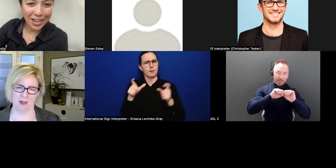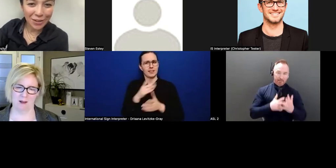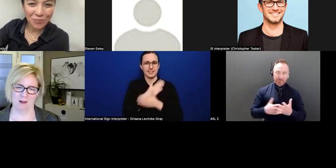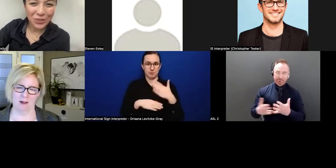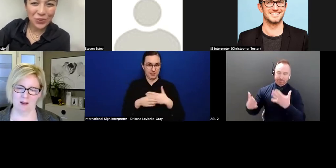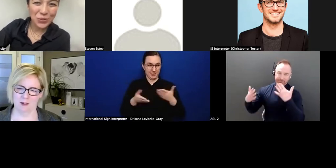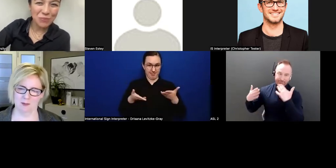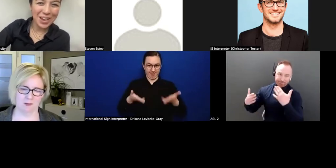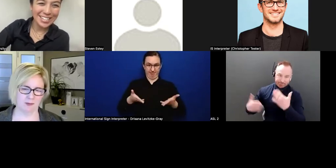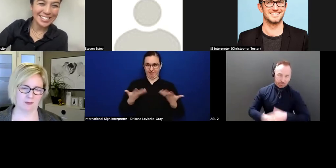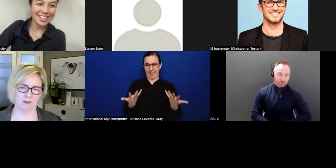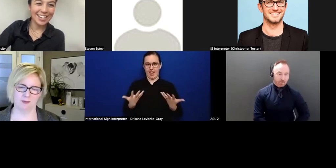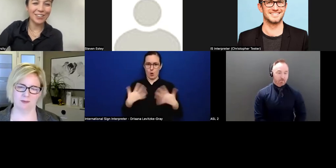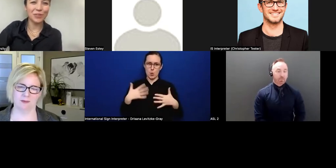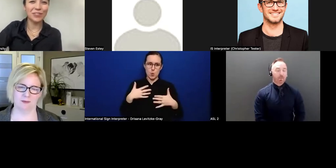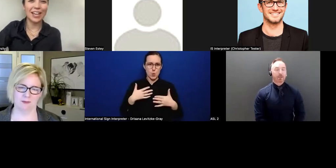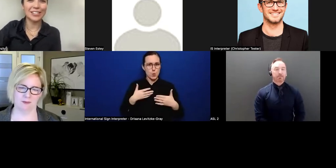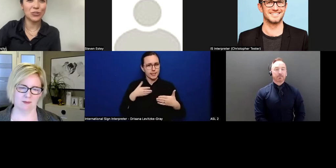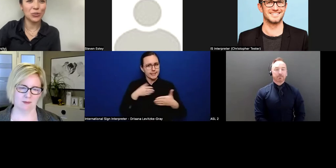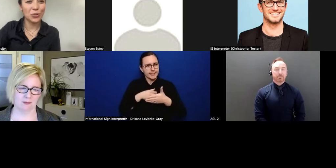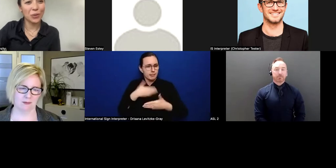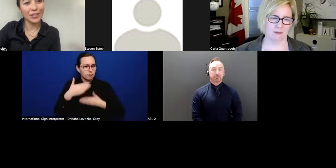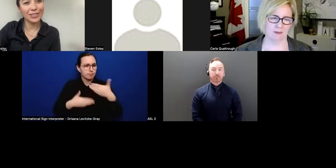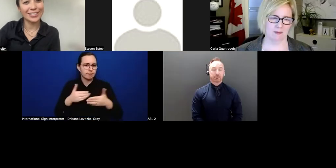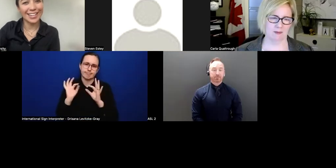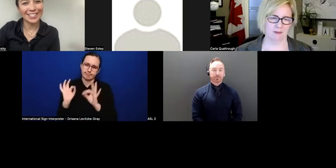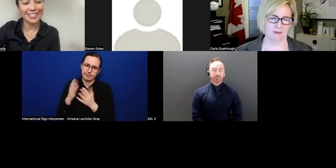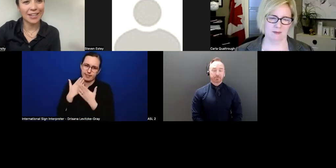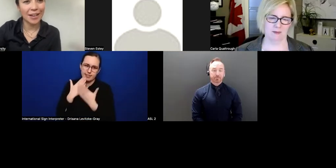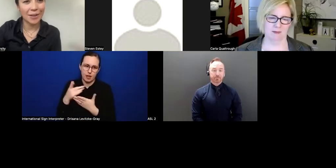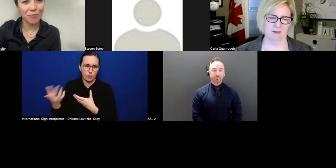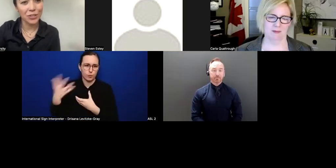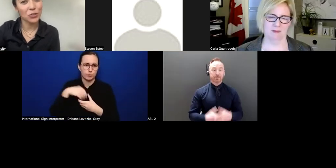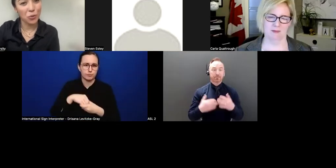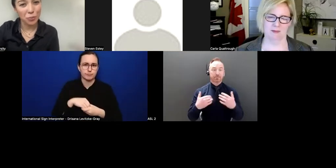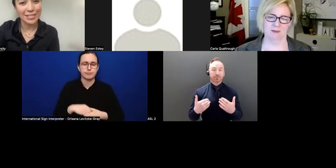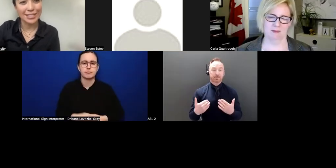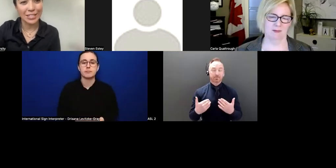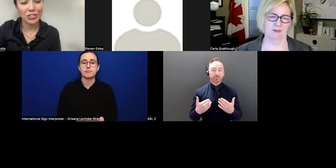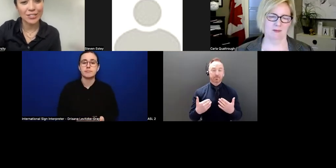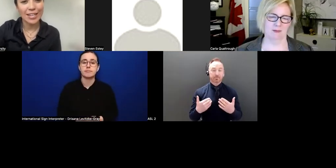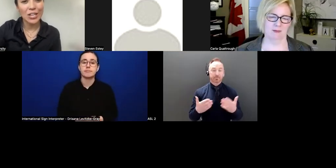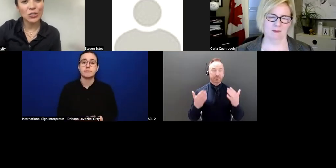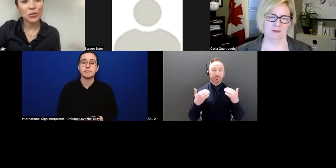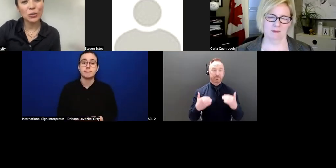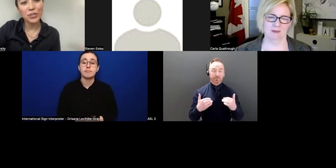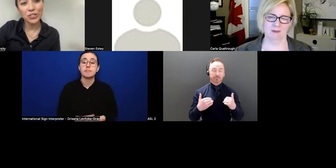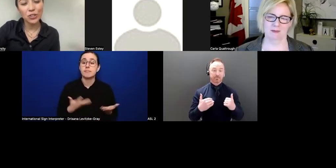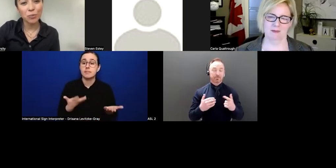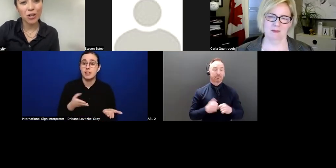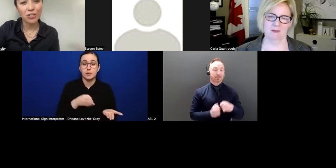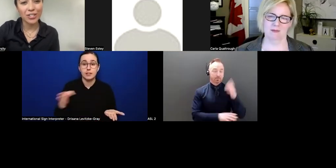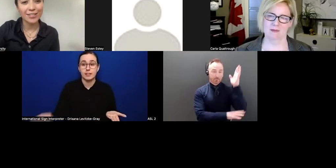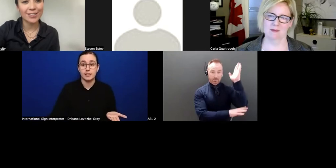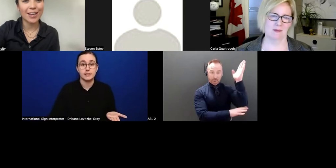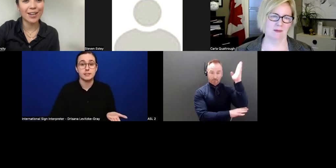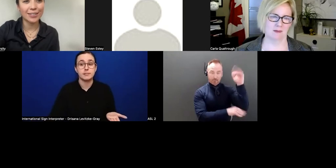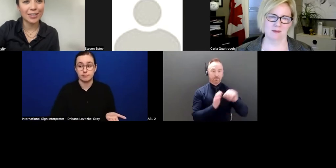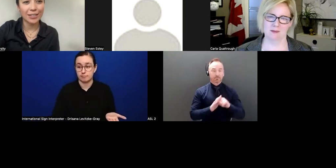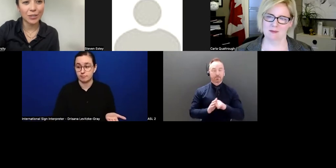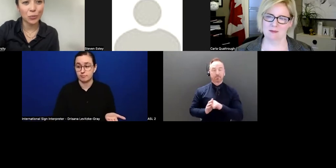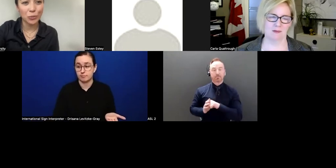So we'll pass with that to our next, to our presentations. So the research